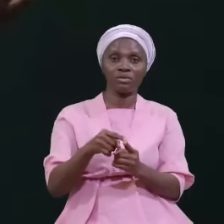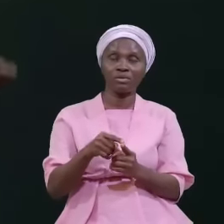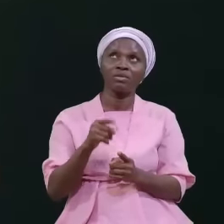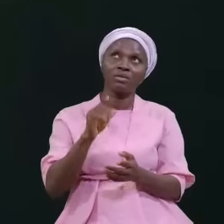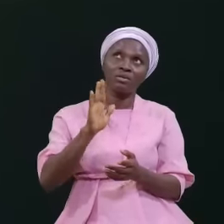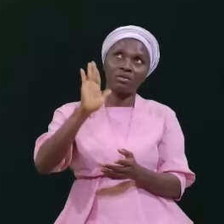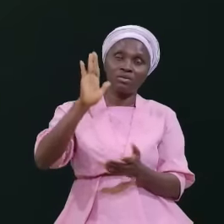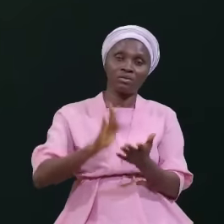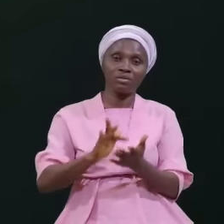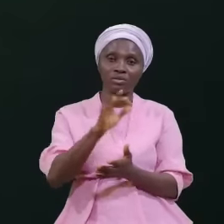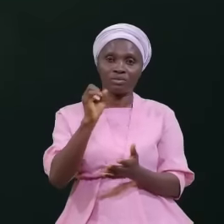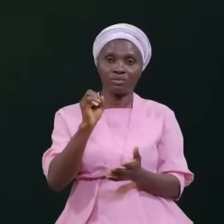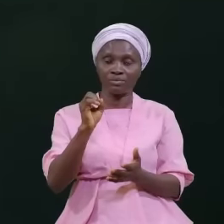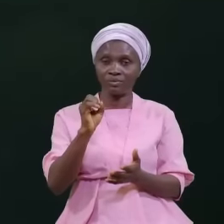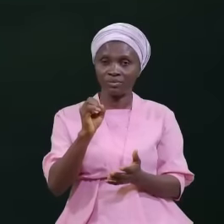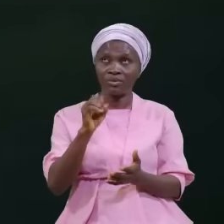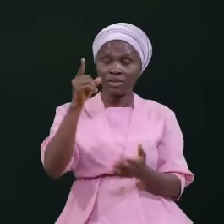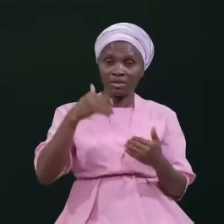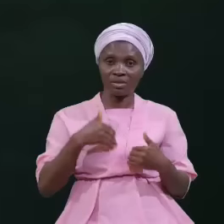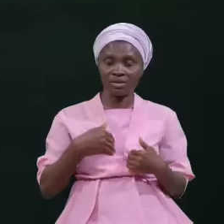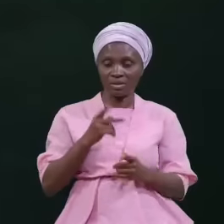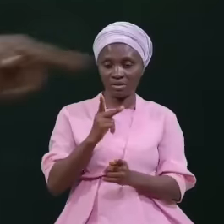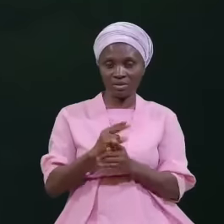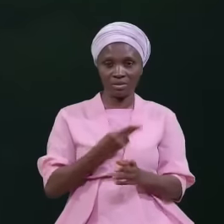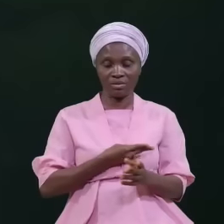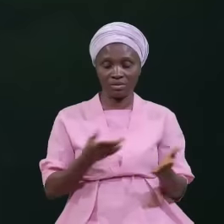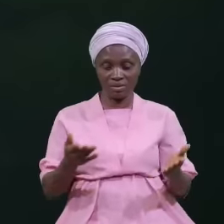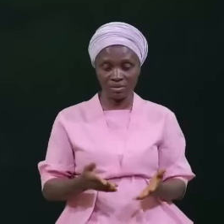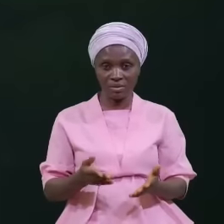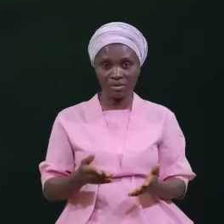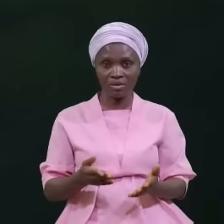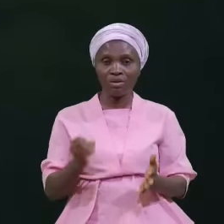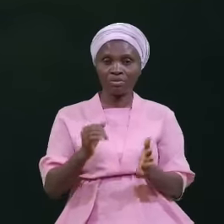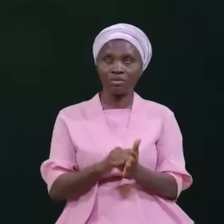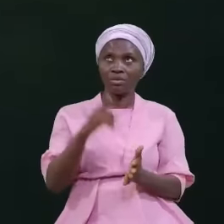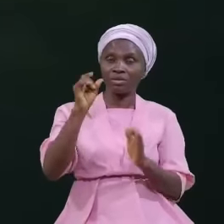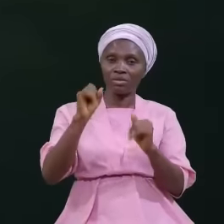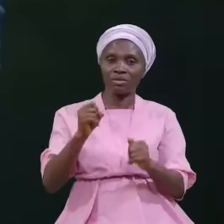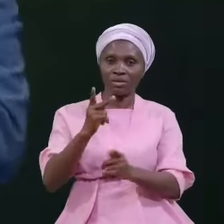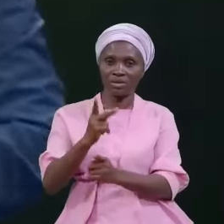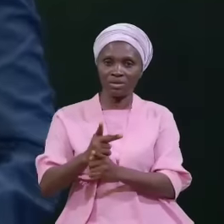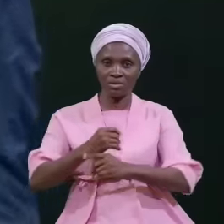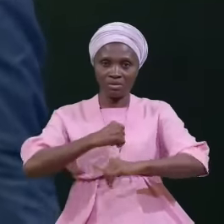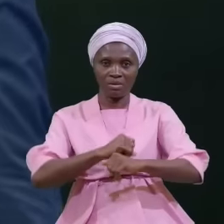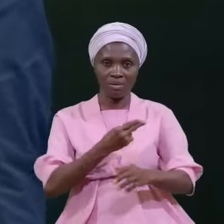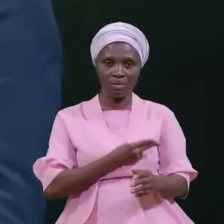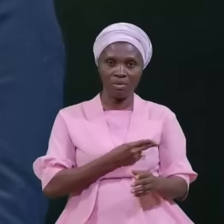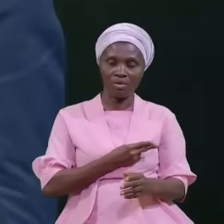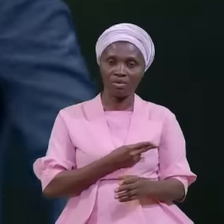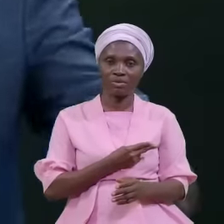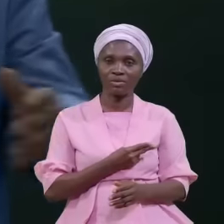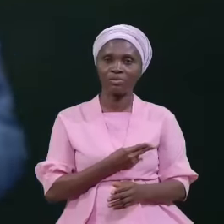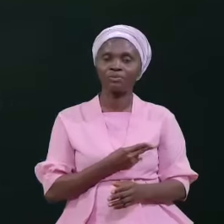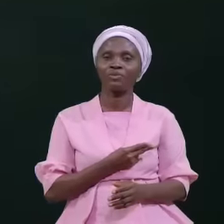He has healed us here that he might preserve us in health until we see him